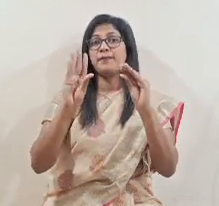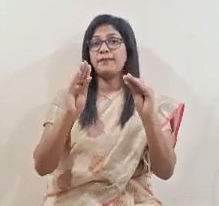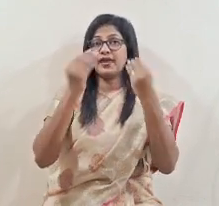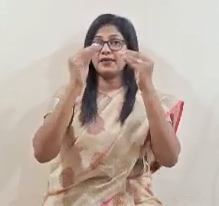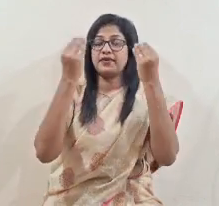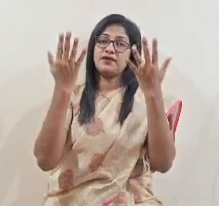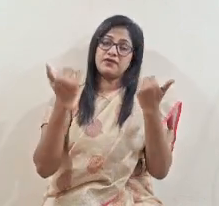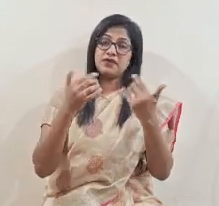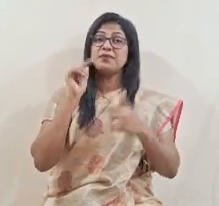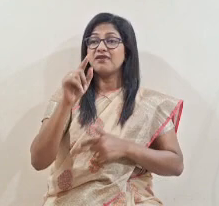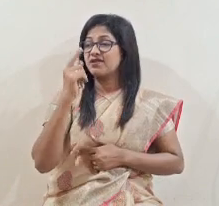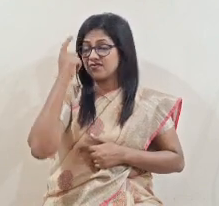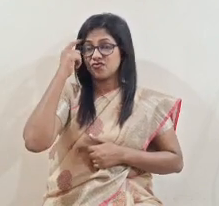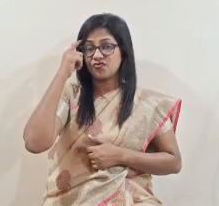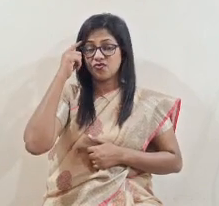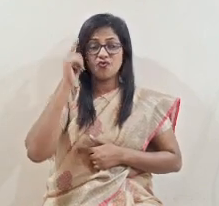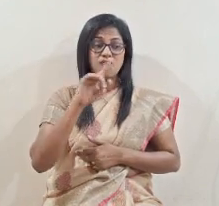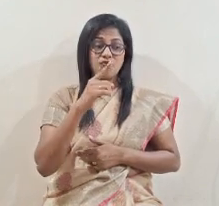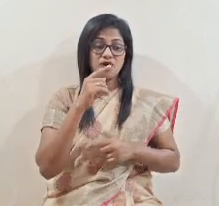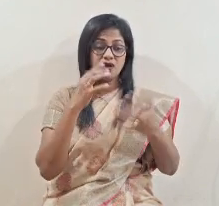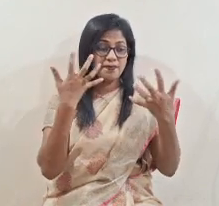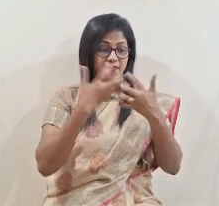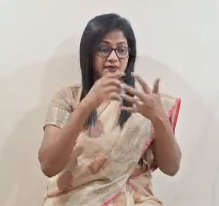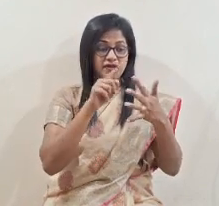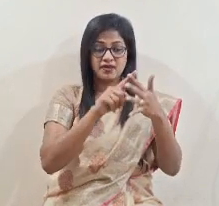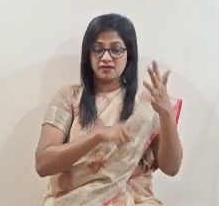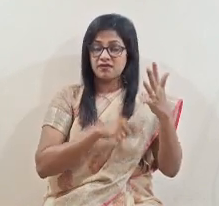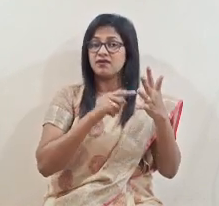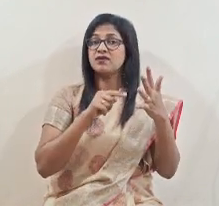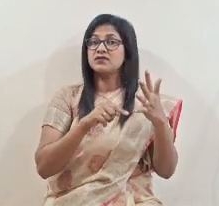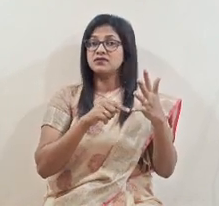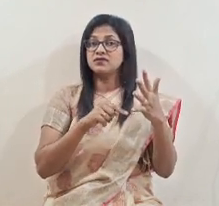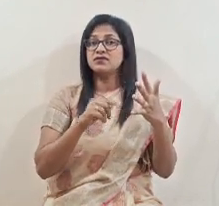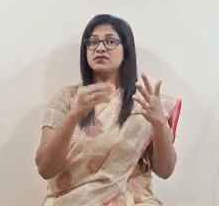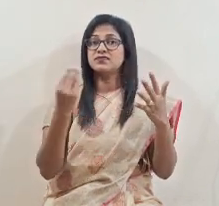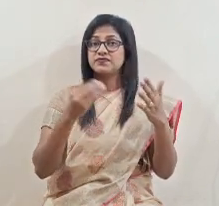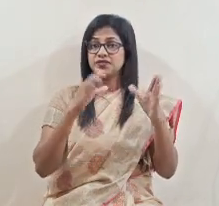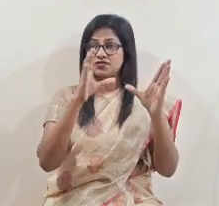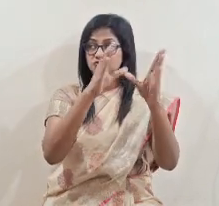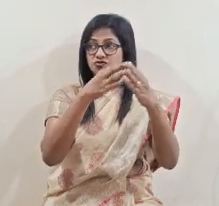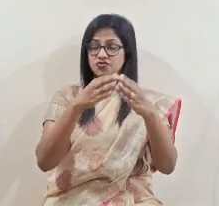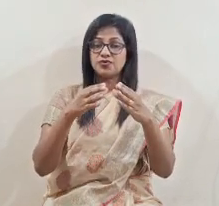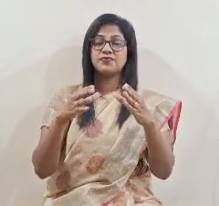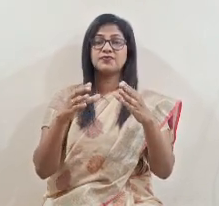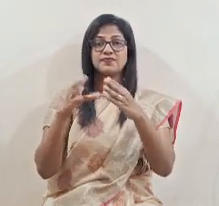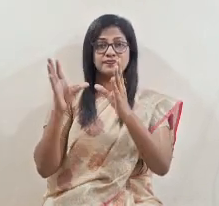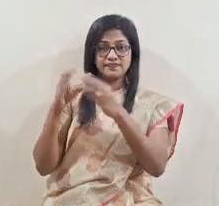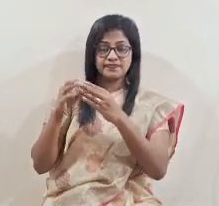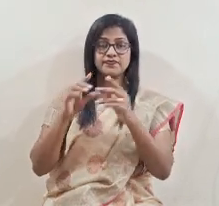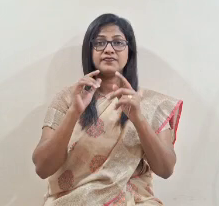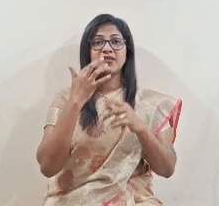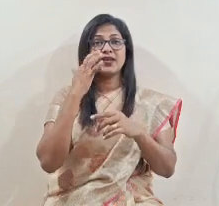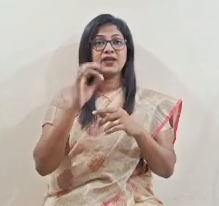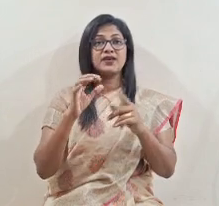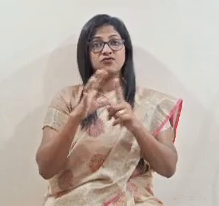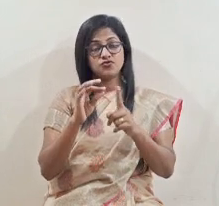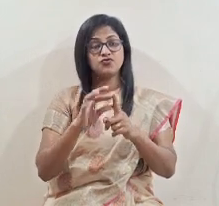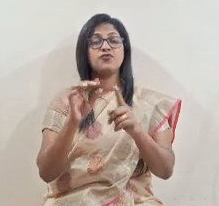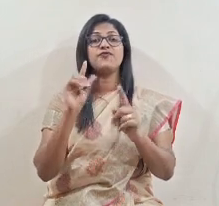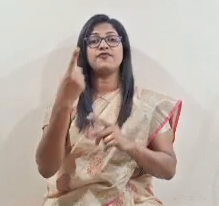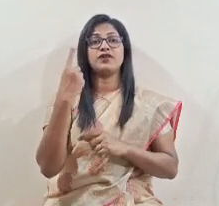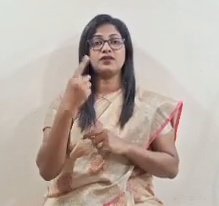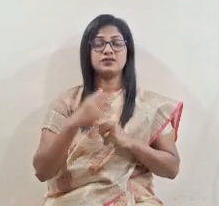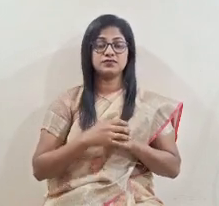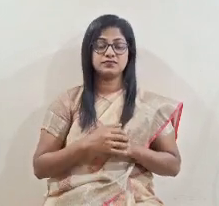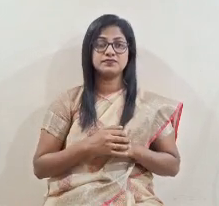made. But how will we understand that which parameter or in which sector the improvement needs to be done first? So for that,